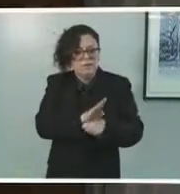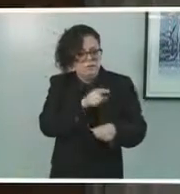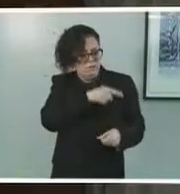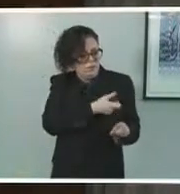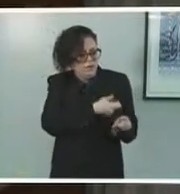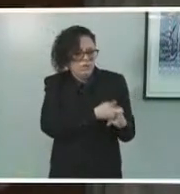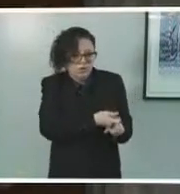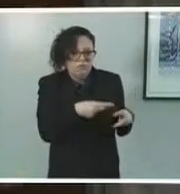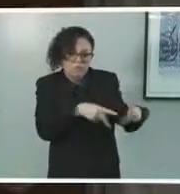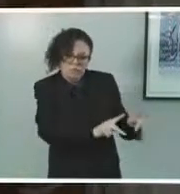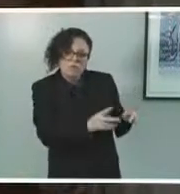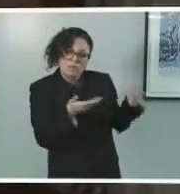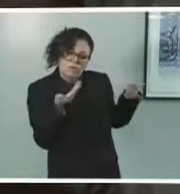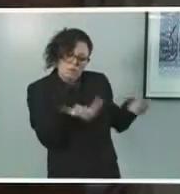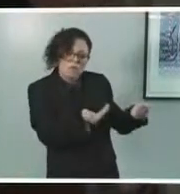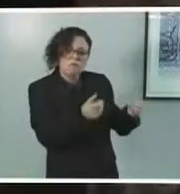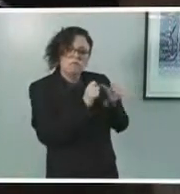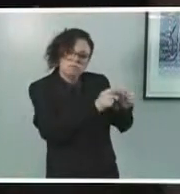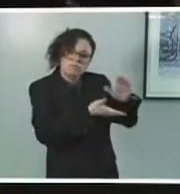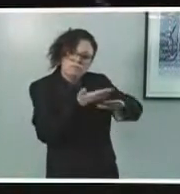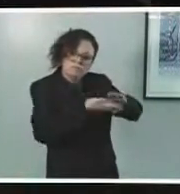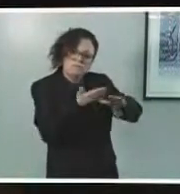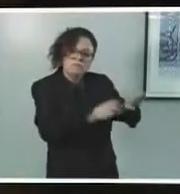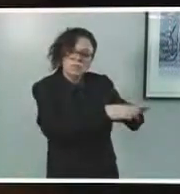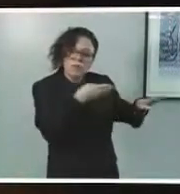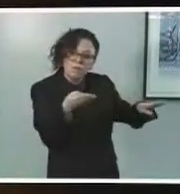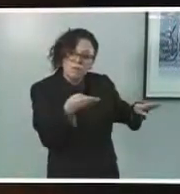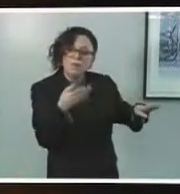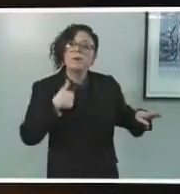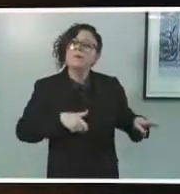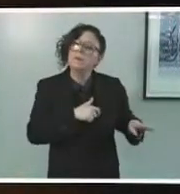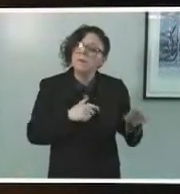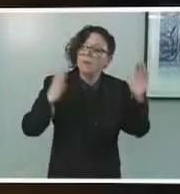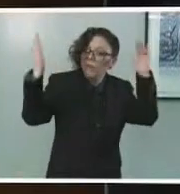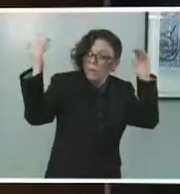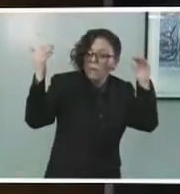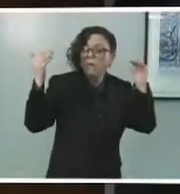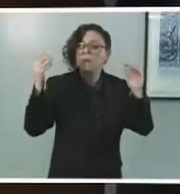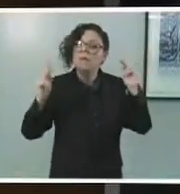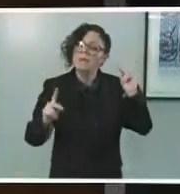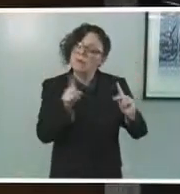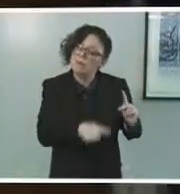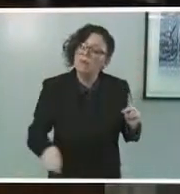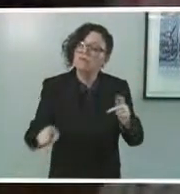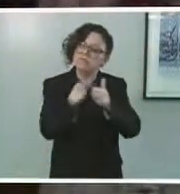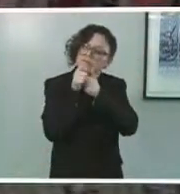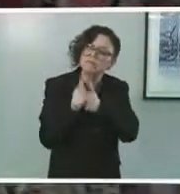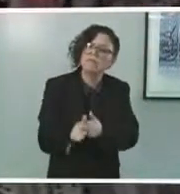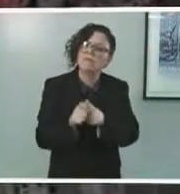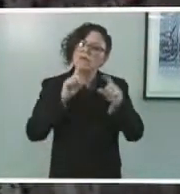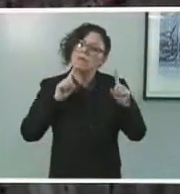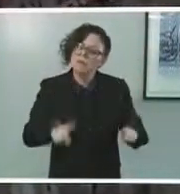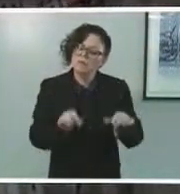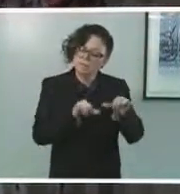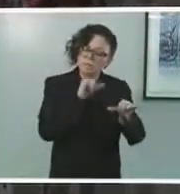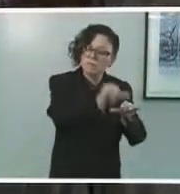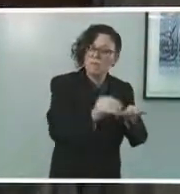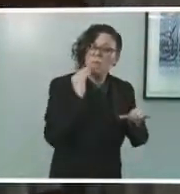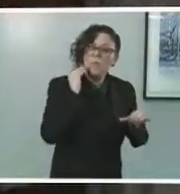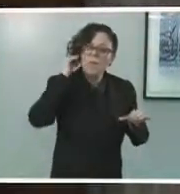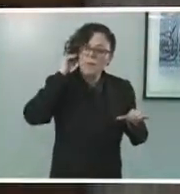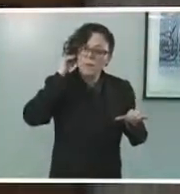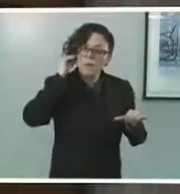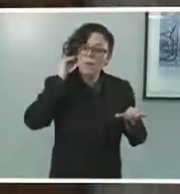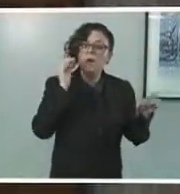permitido permanecer abierto. Esperamos que el público siga la orden de quedarse en casa